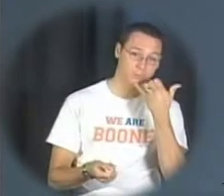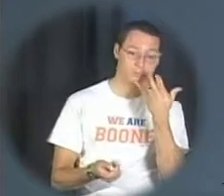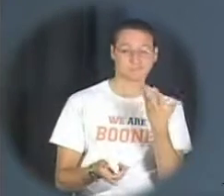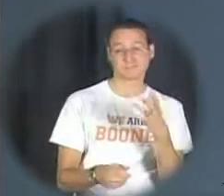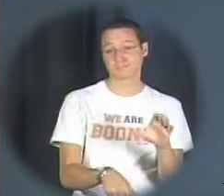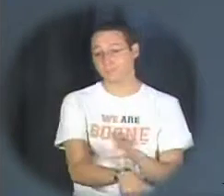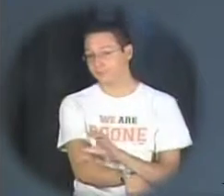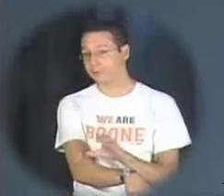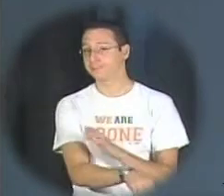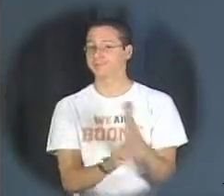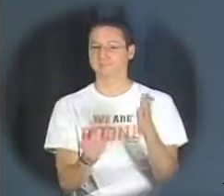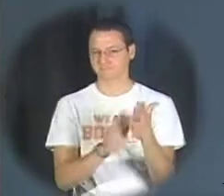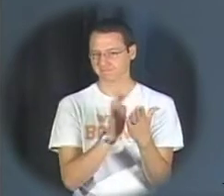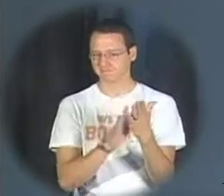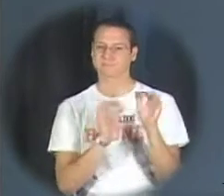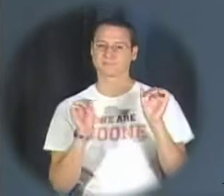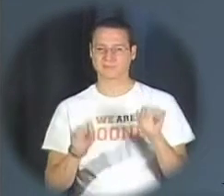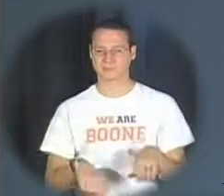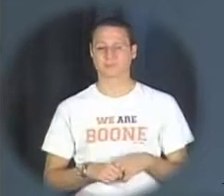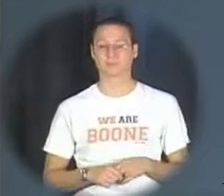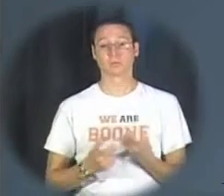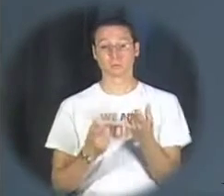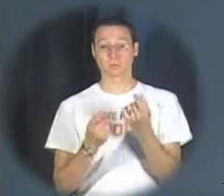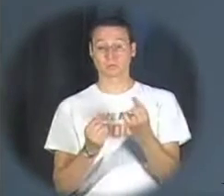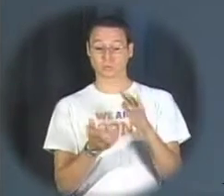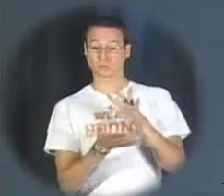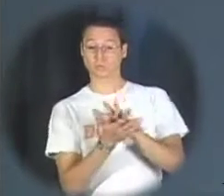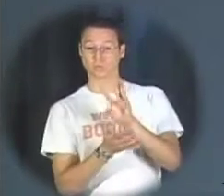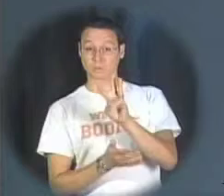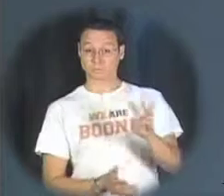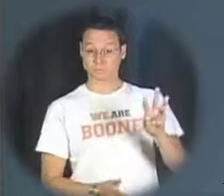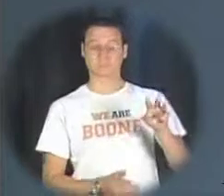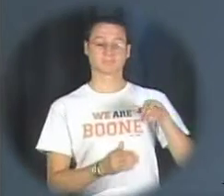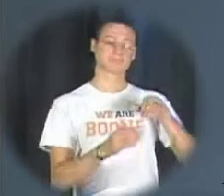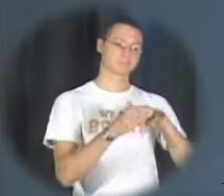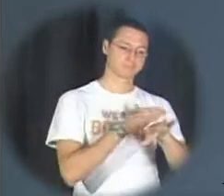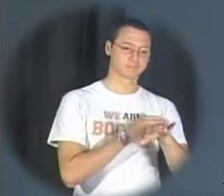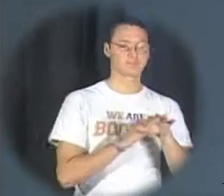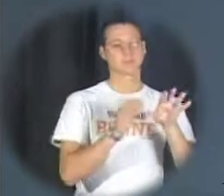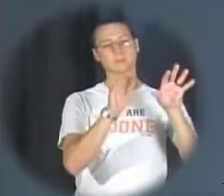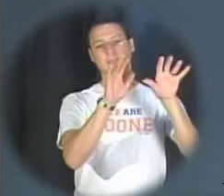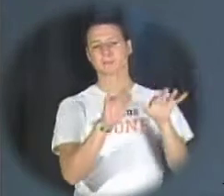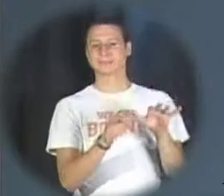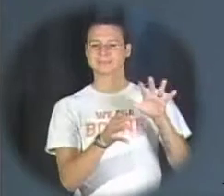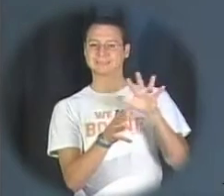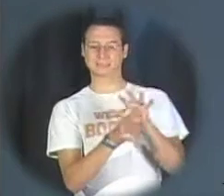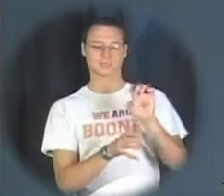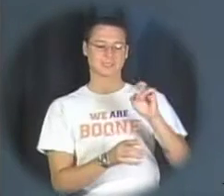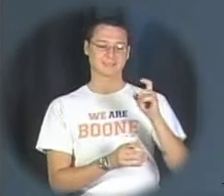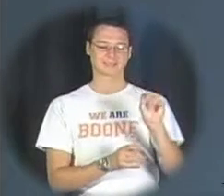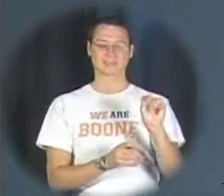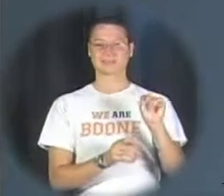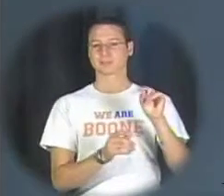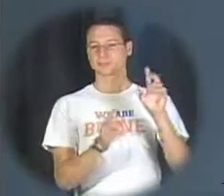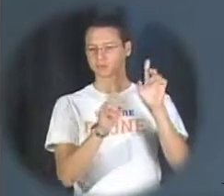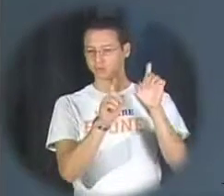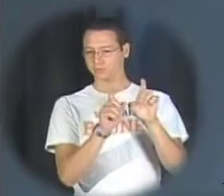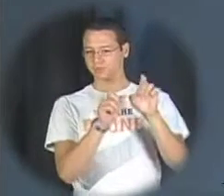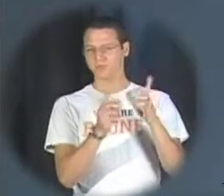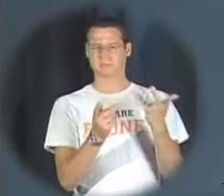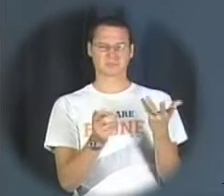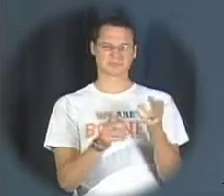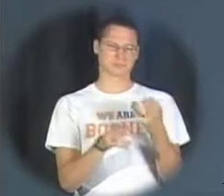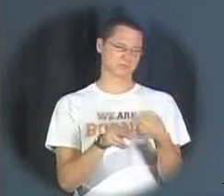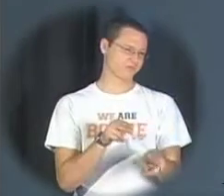computer available to you. Go to the school website and after logging in, type in Senior Exit Survey in the search box. The survey only